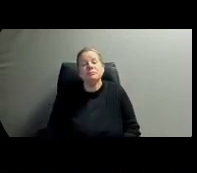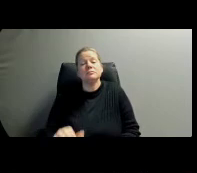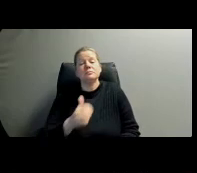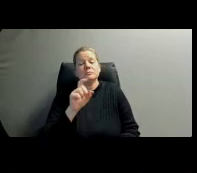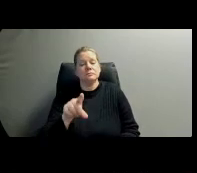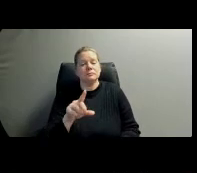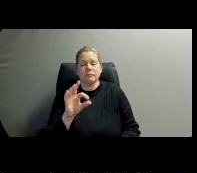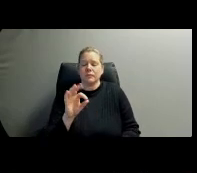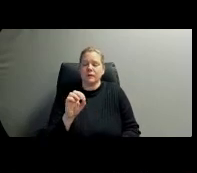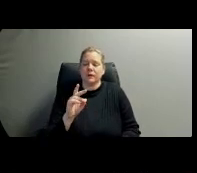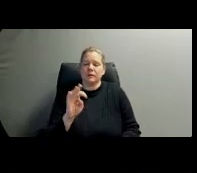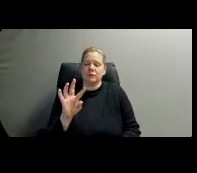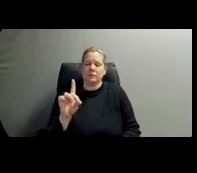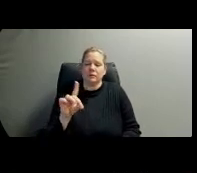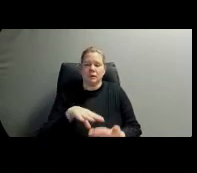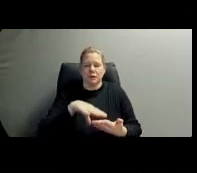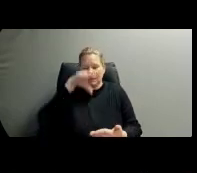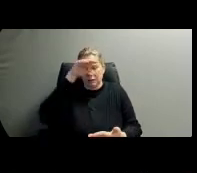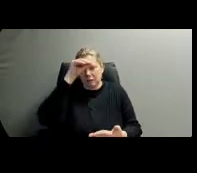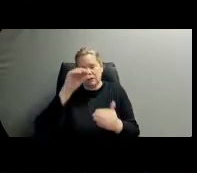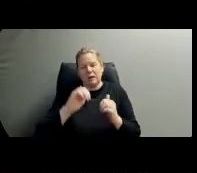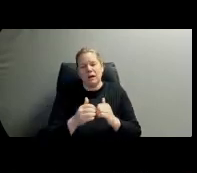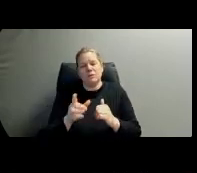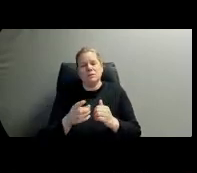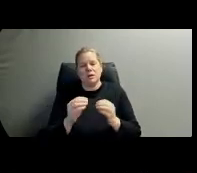federated learning more advantageous than data